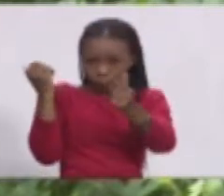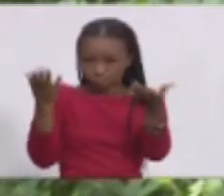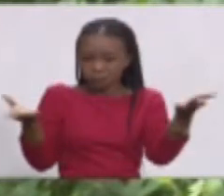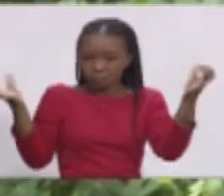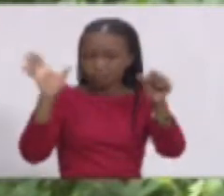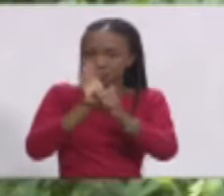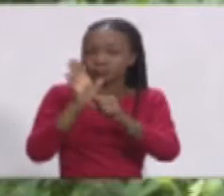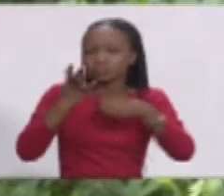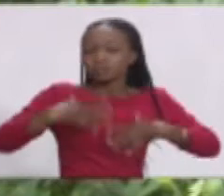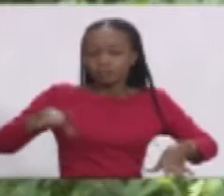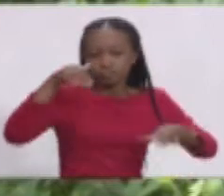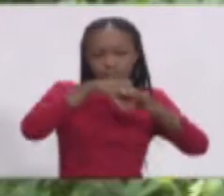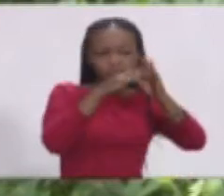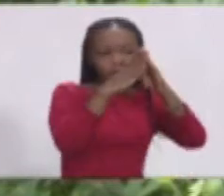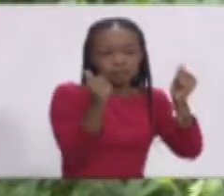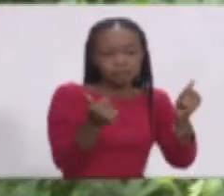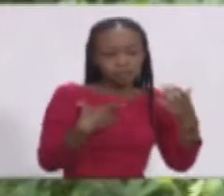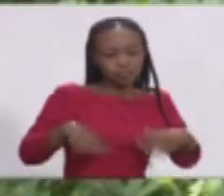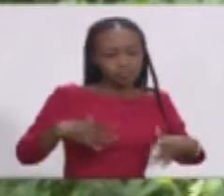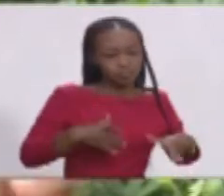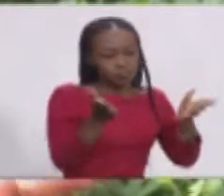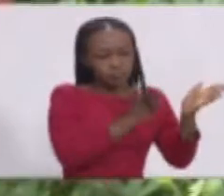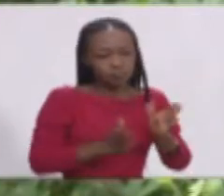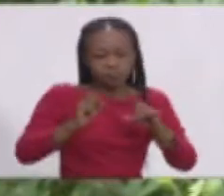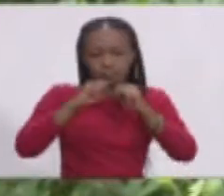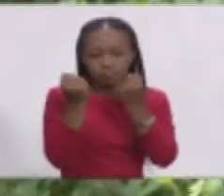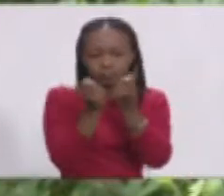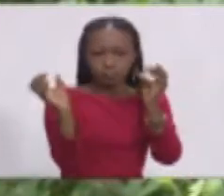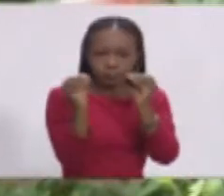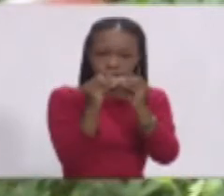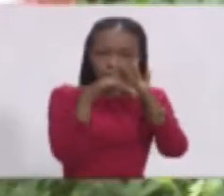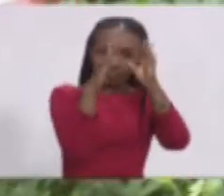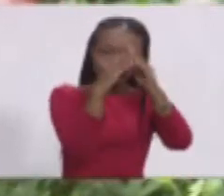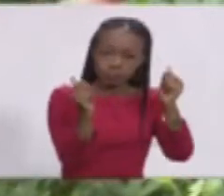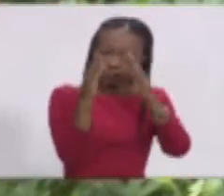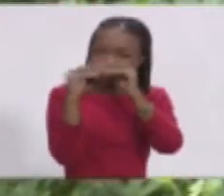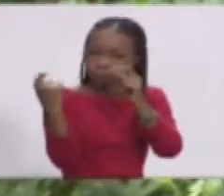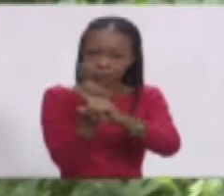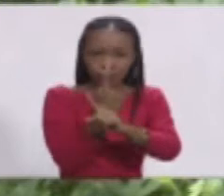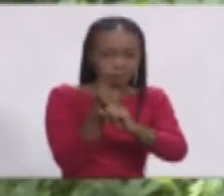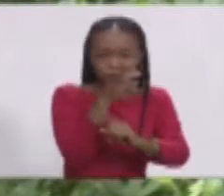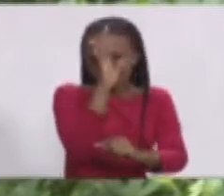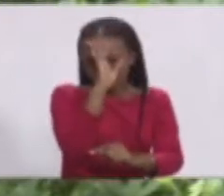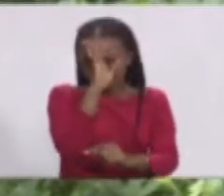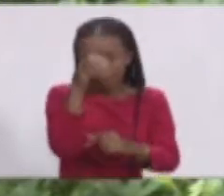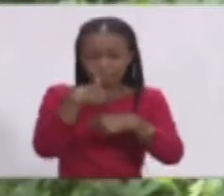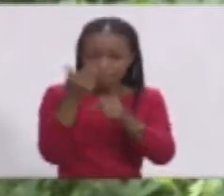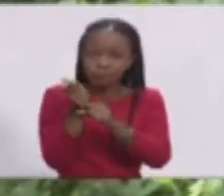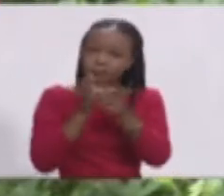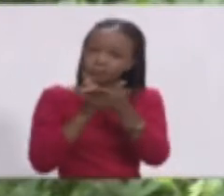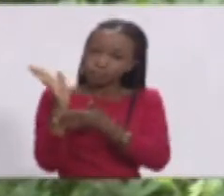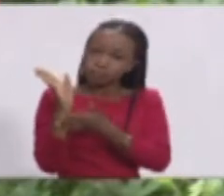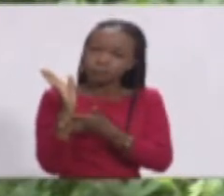There are people who are also organizing social meetings in their houses, either for different reasons. Mm-hmm. We need to make sure that if